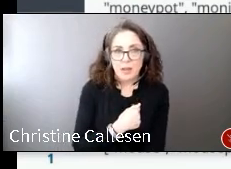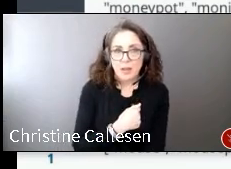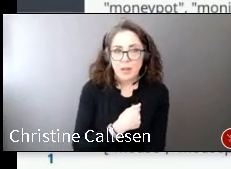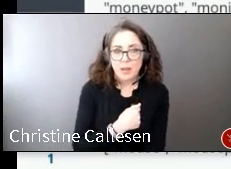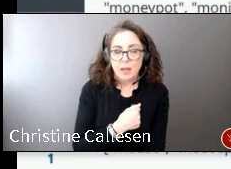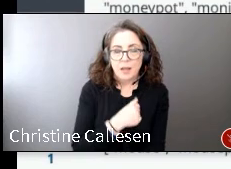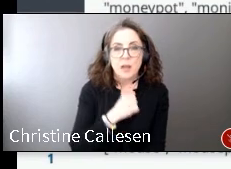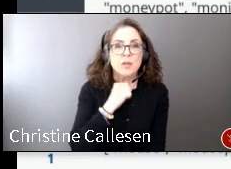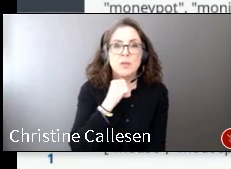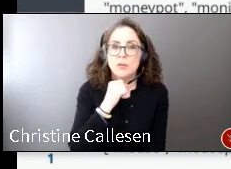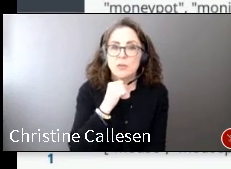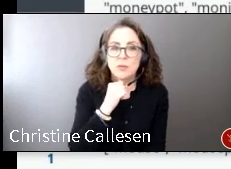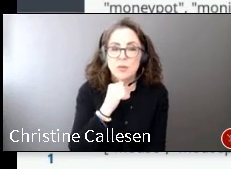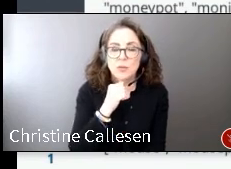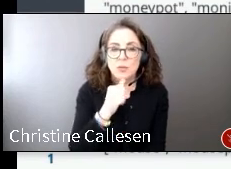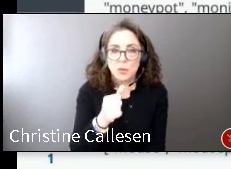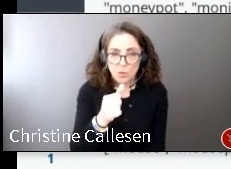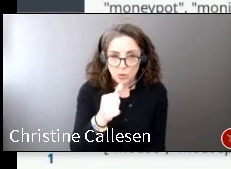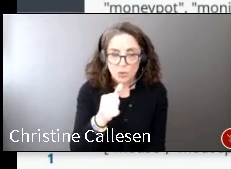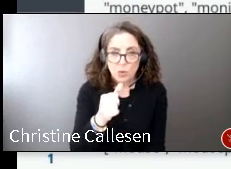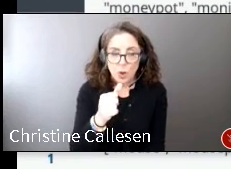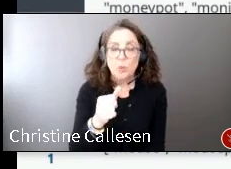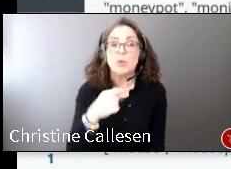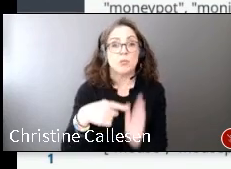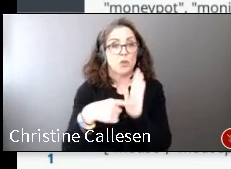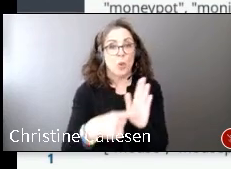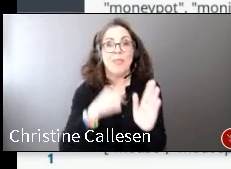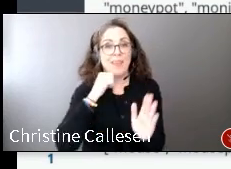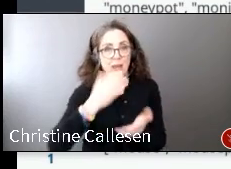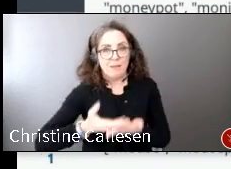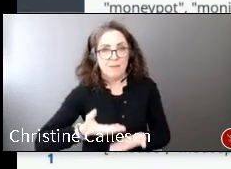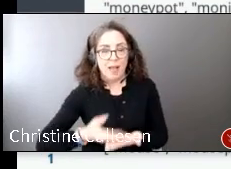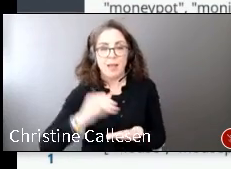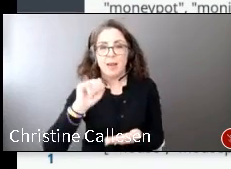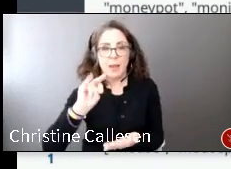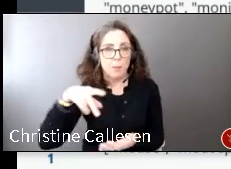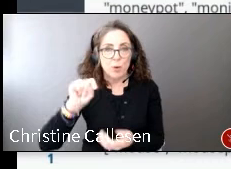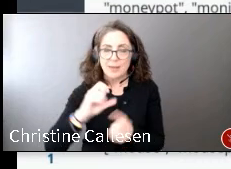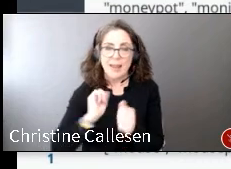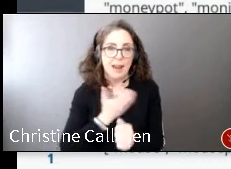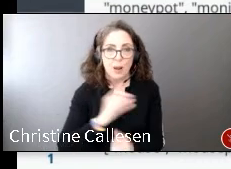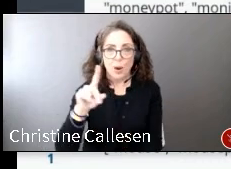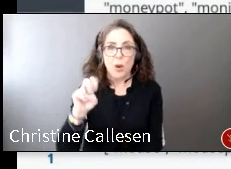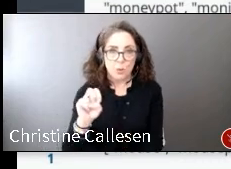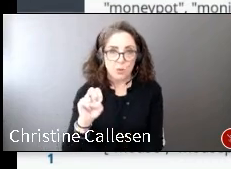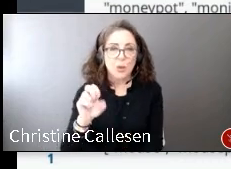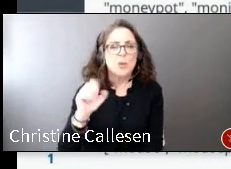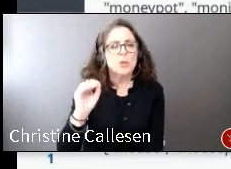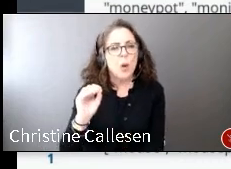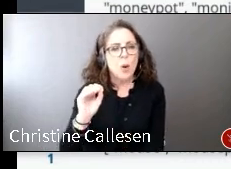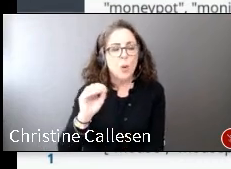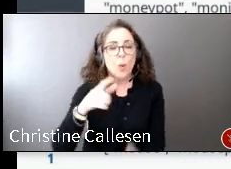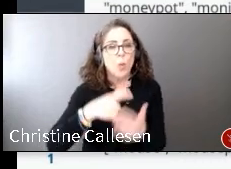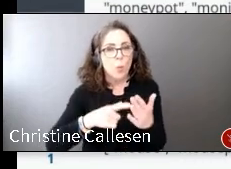don't propagate the invalid inputs into our code. So what are the invalid